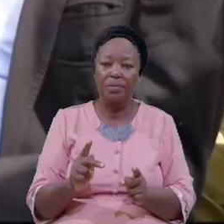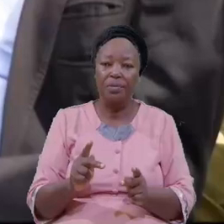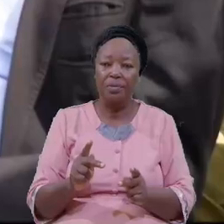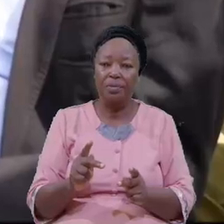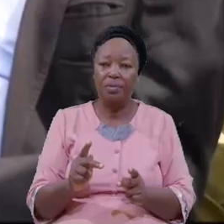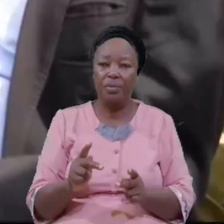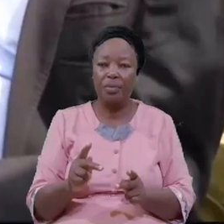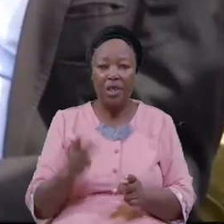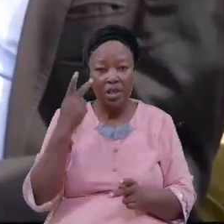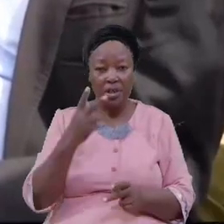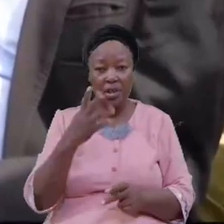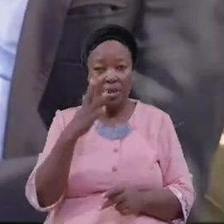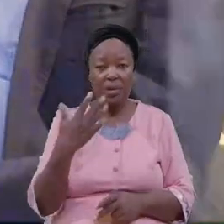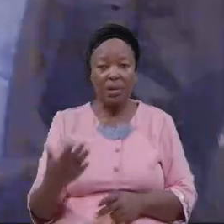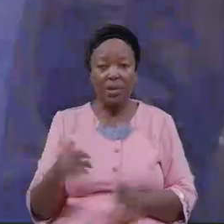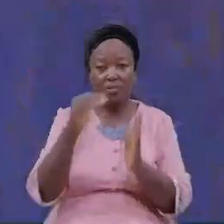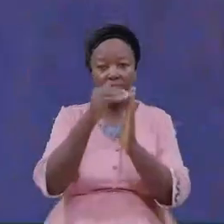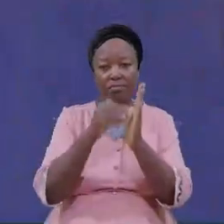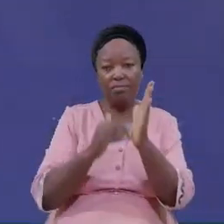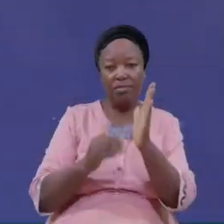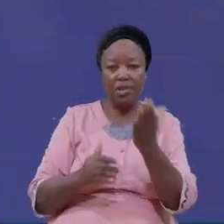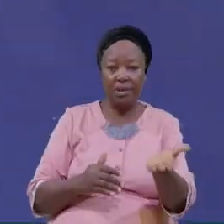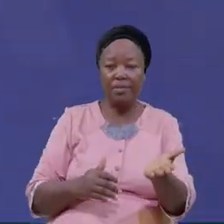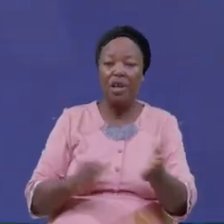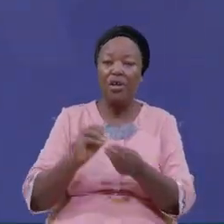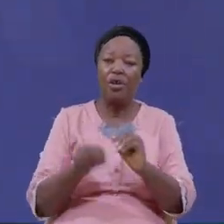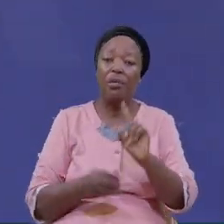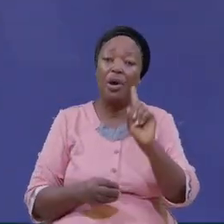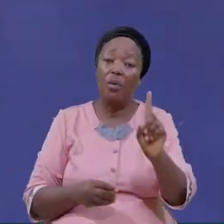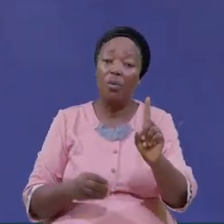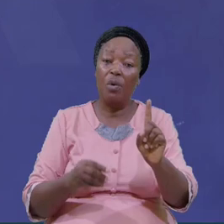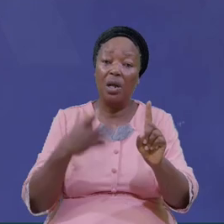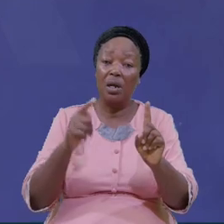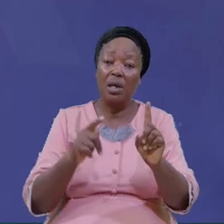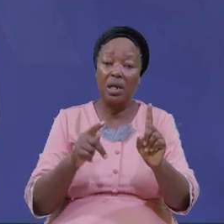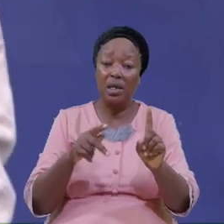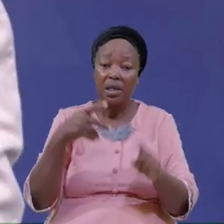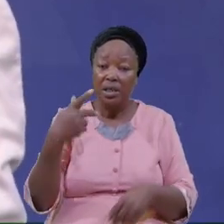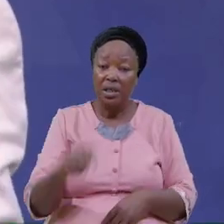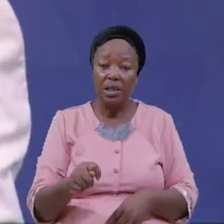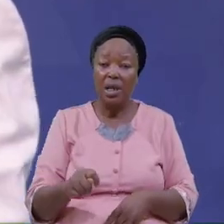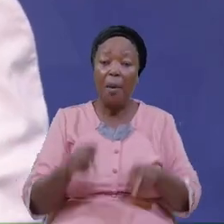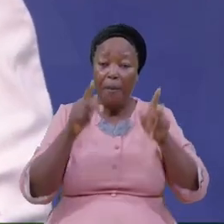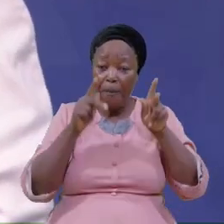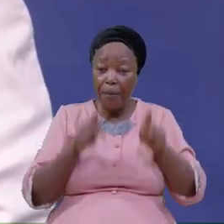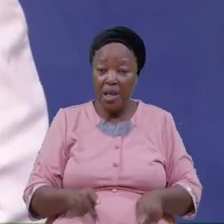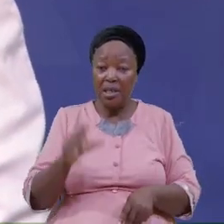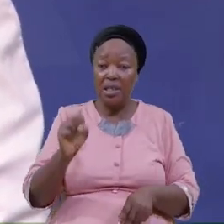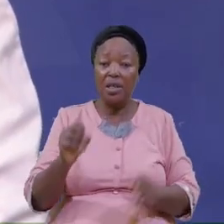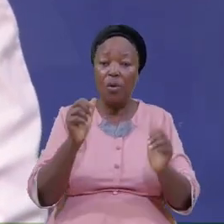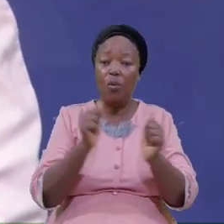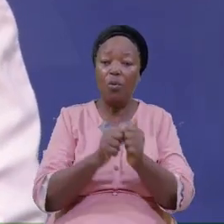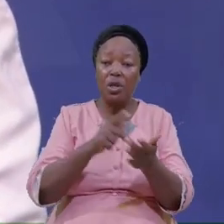three things here. Il y a trois éléments. Number one, the persons with pure heart in the past.